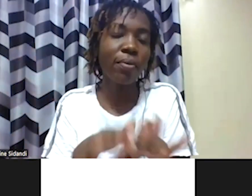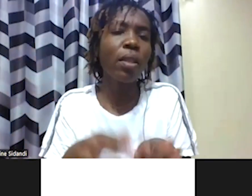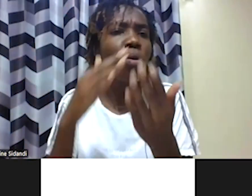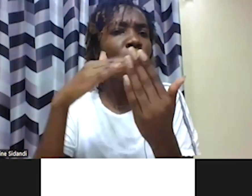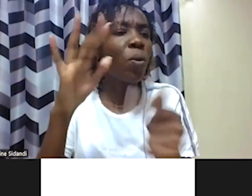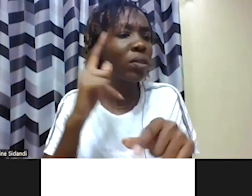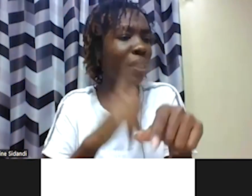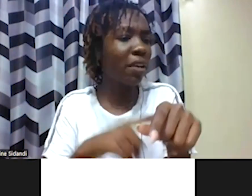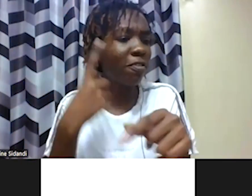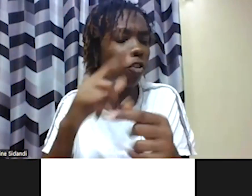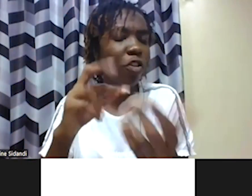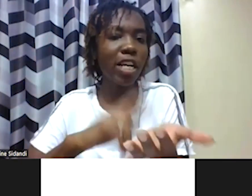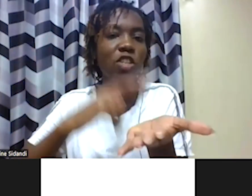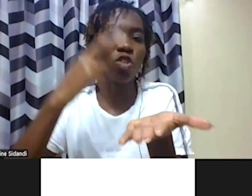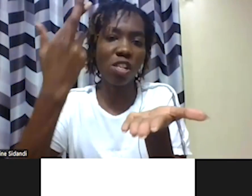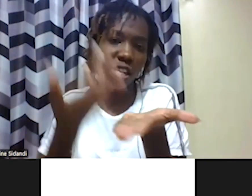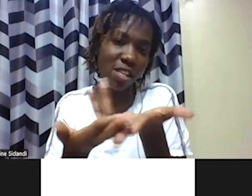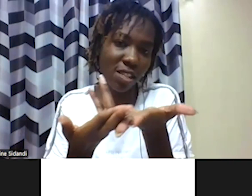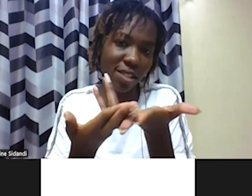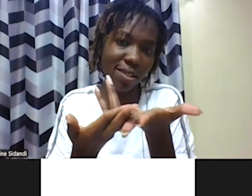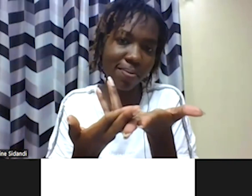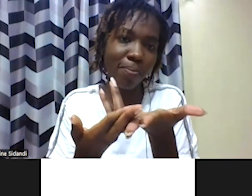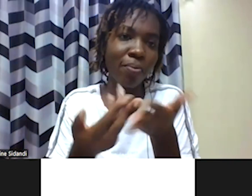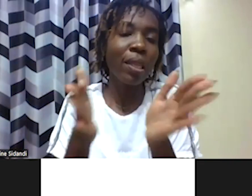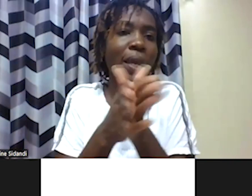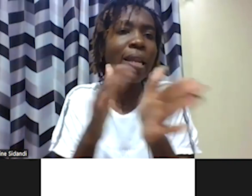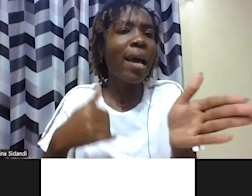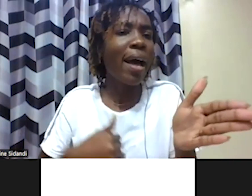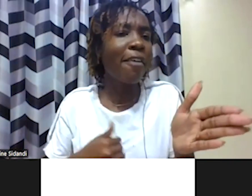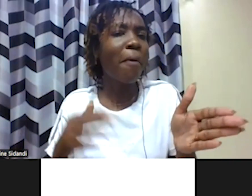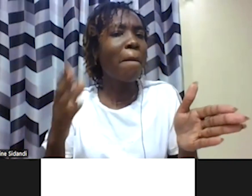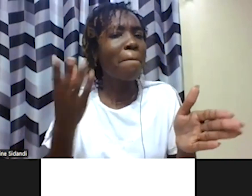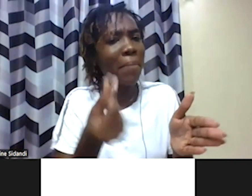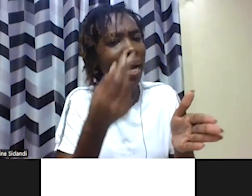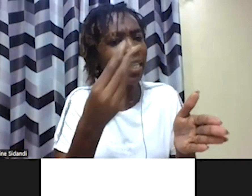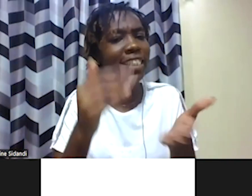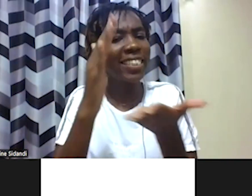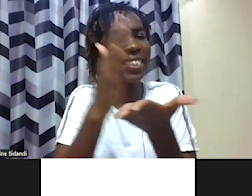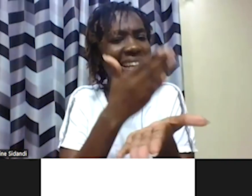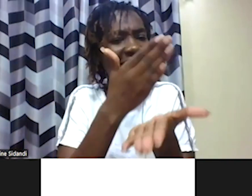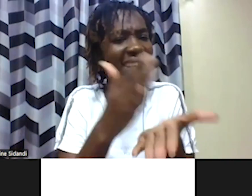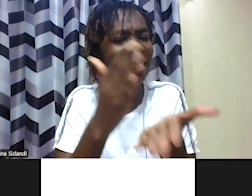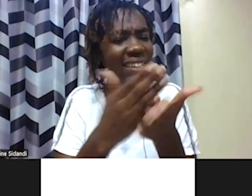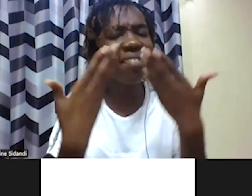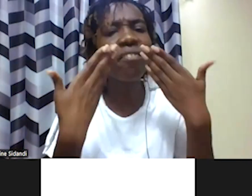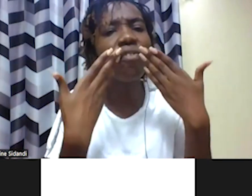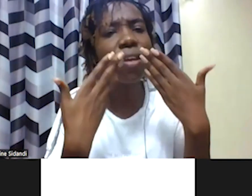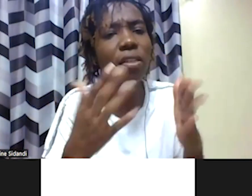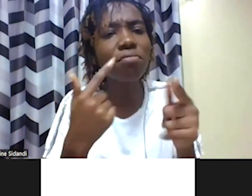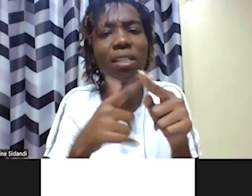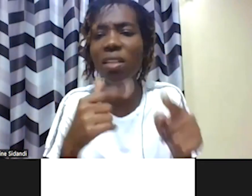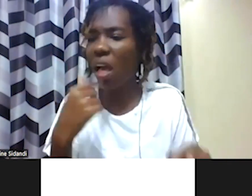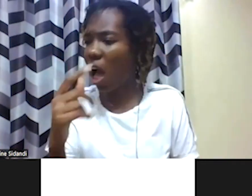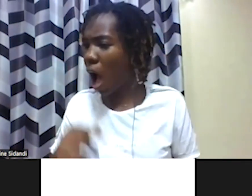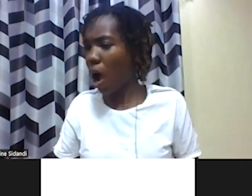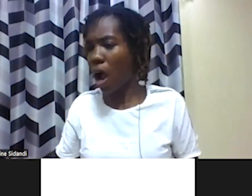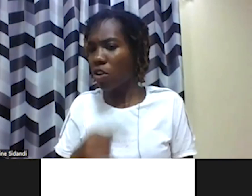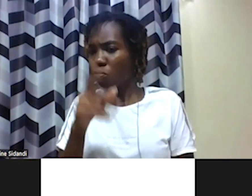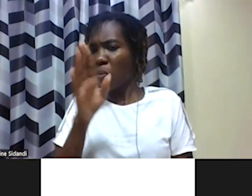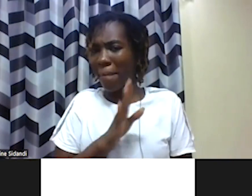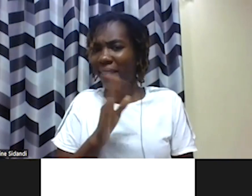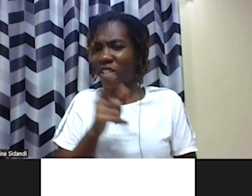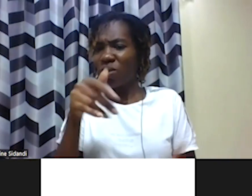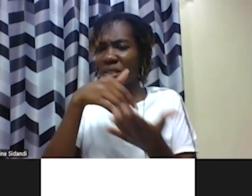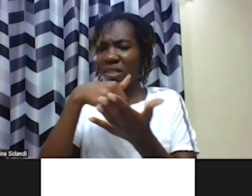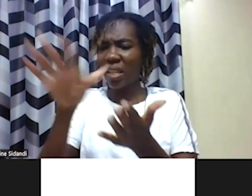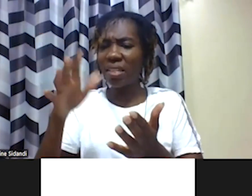to resources. You have the money, you've shared out, you've finished. They still say, no, but you're a mother. You can't send your